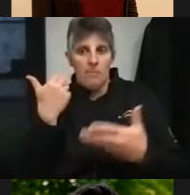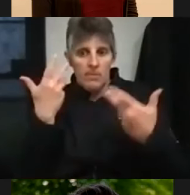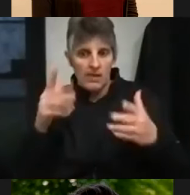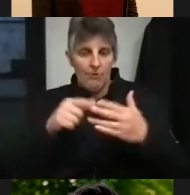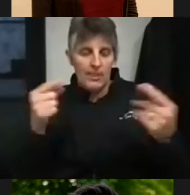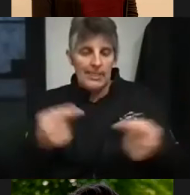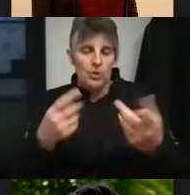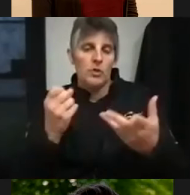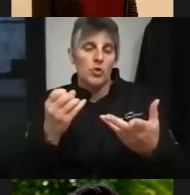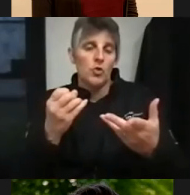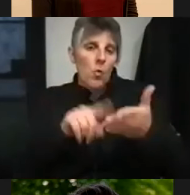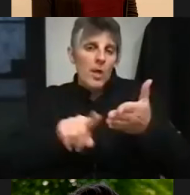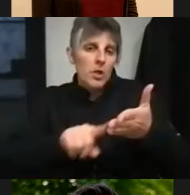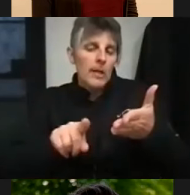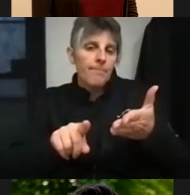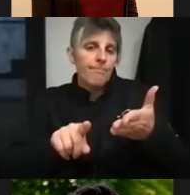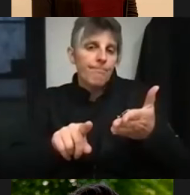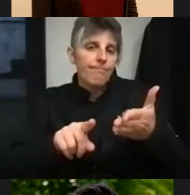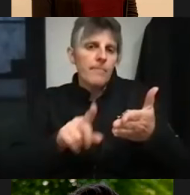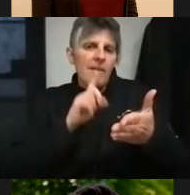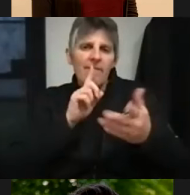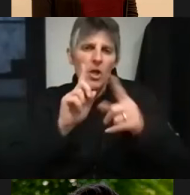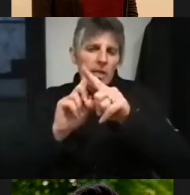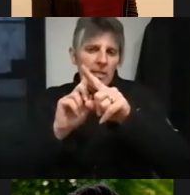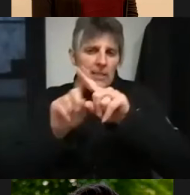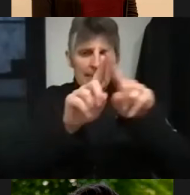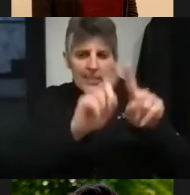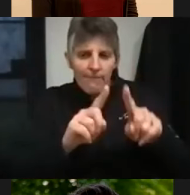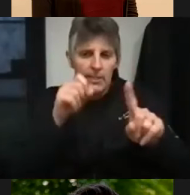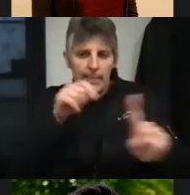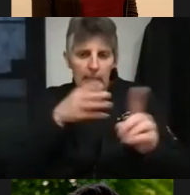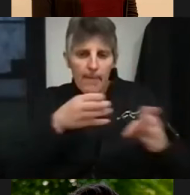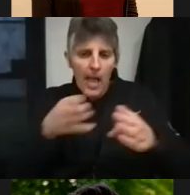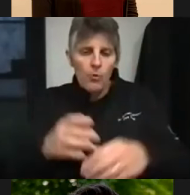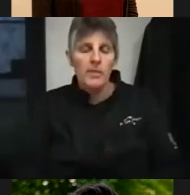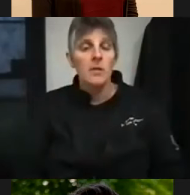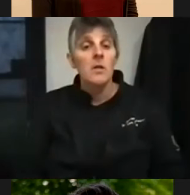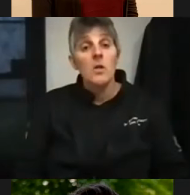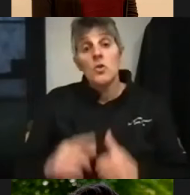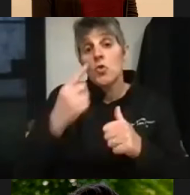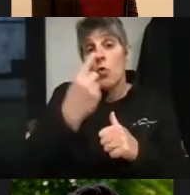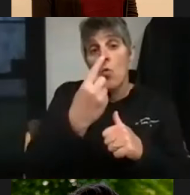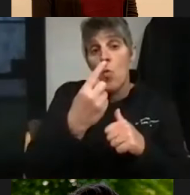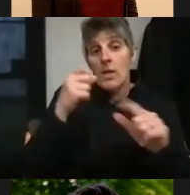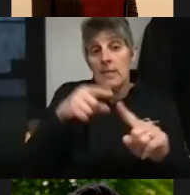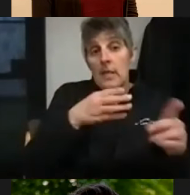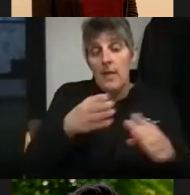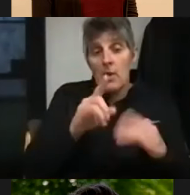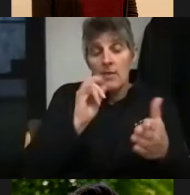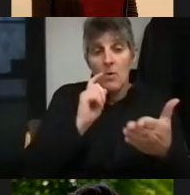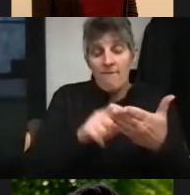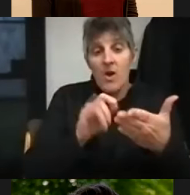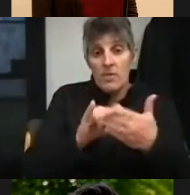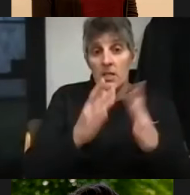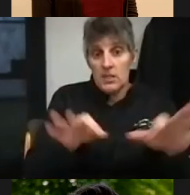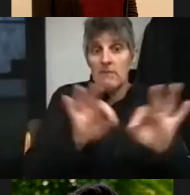injury. So we look at various different signaling pathways. So the one signaling pathway we found that has been